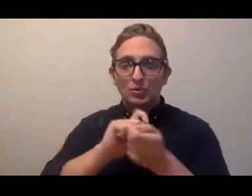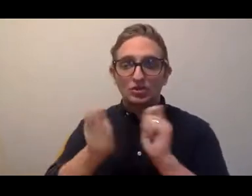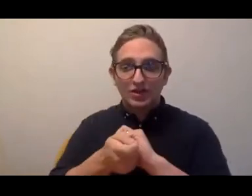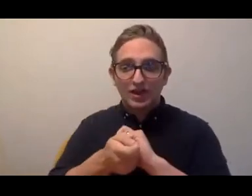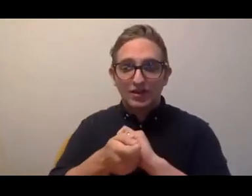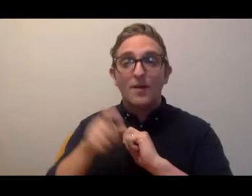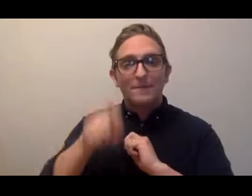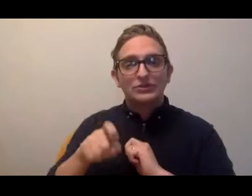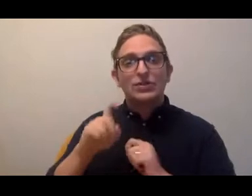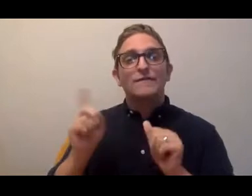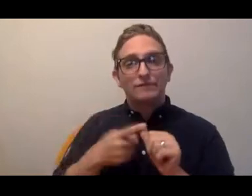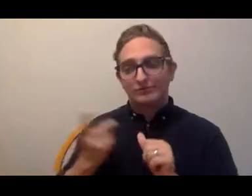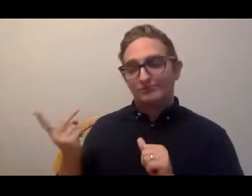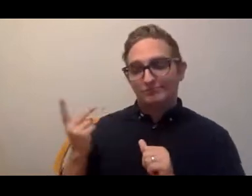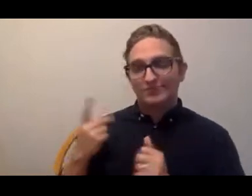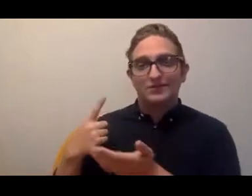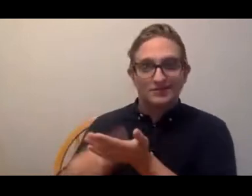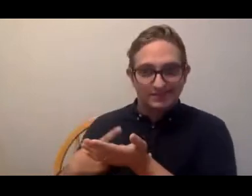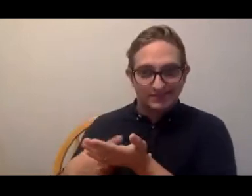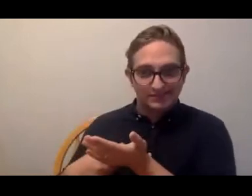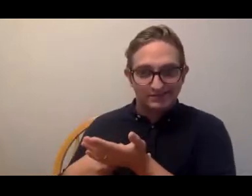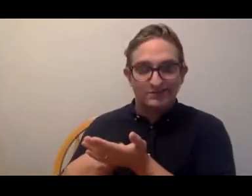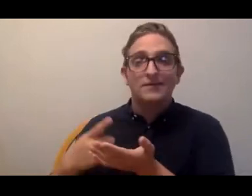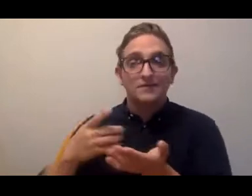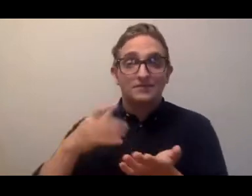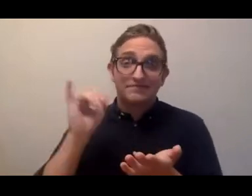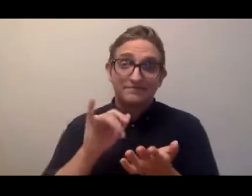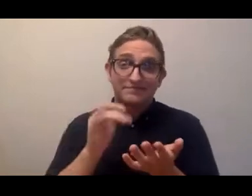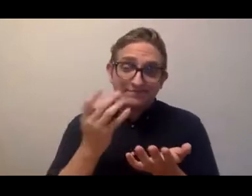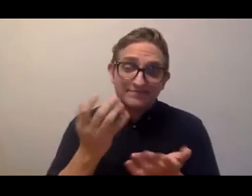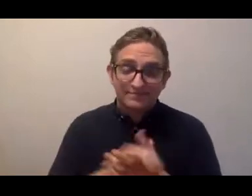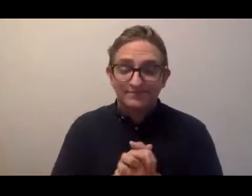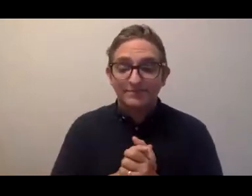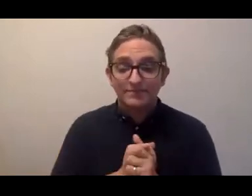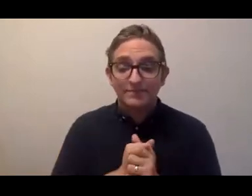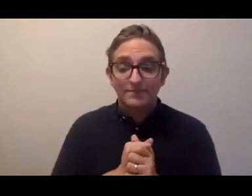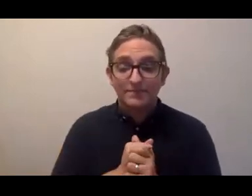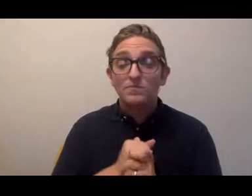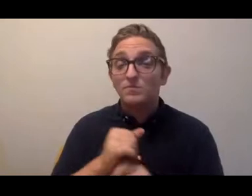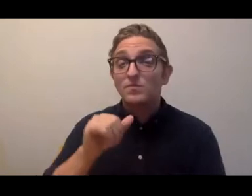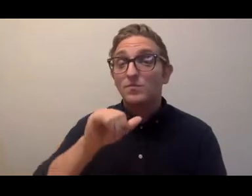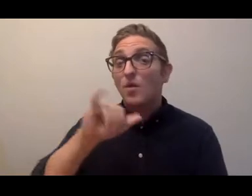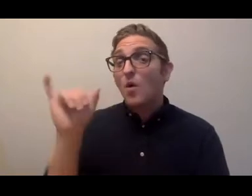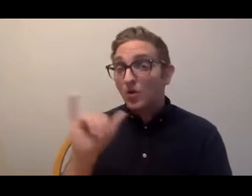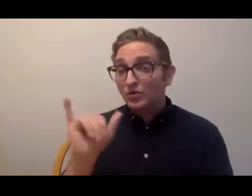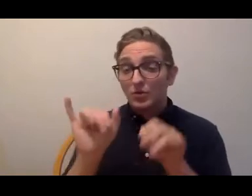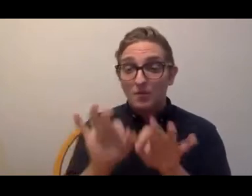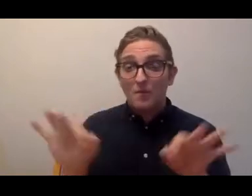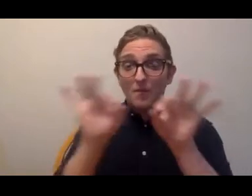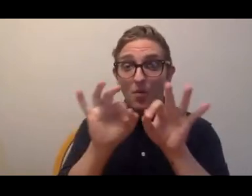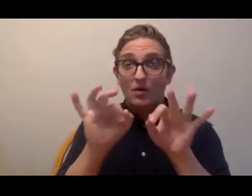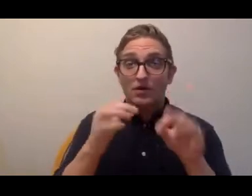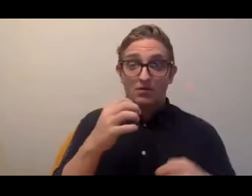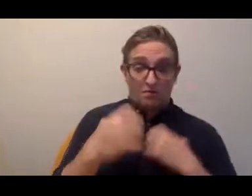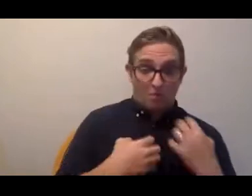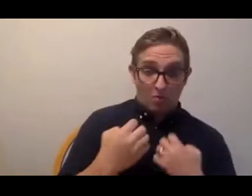first talking with her. Right? Yeah. But the other part is why it's so important to be kind of emotionally and mentally